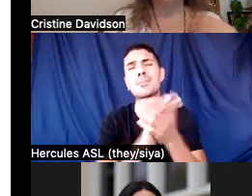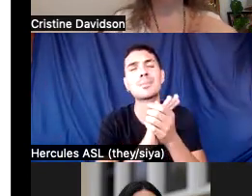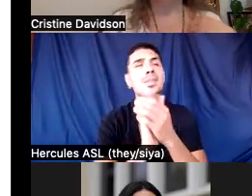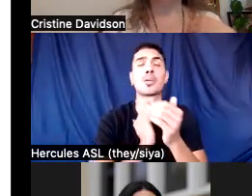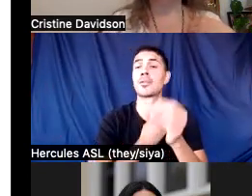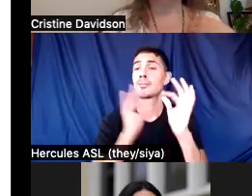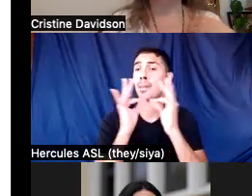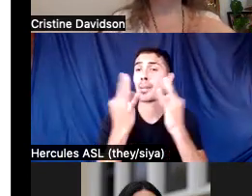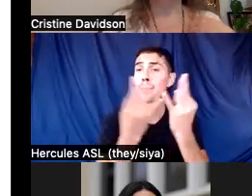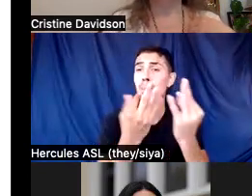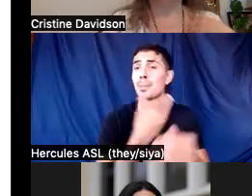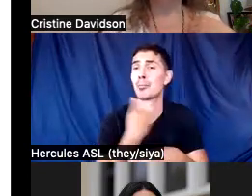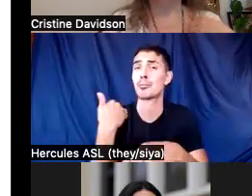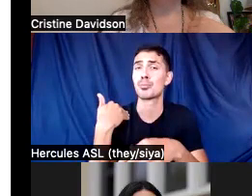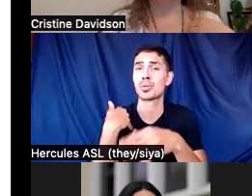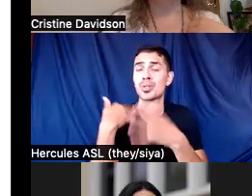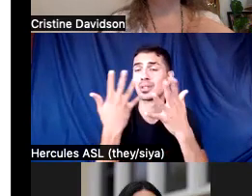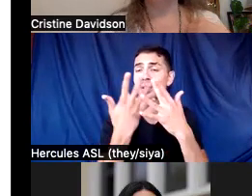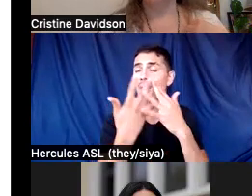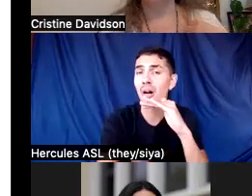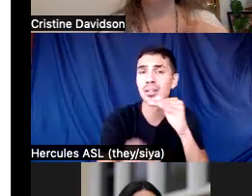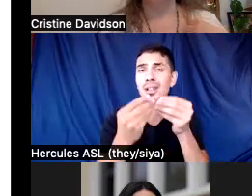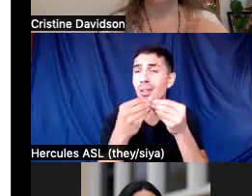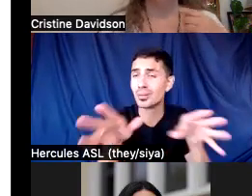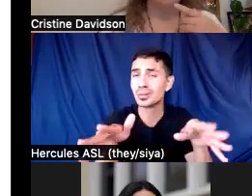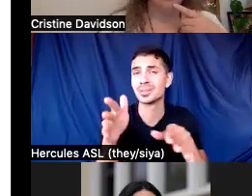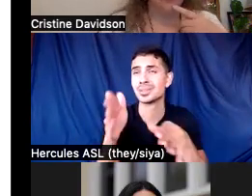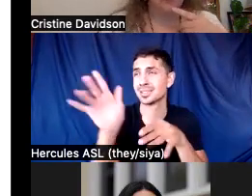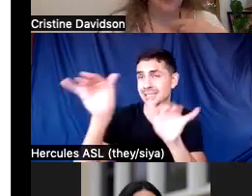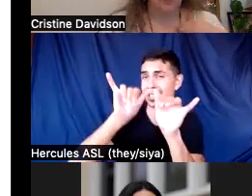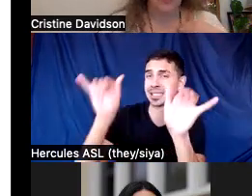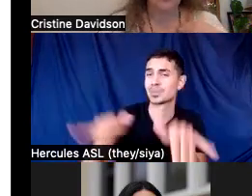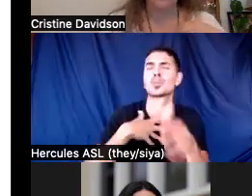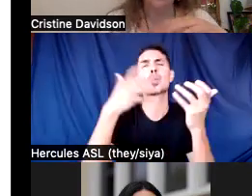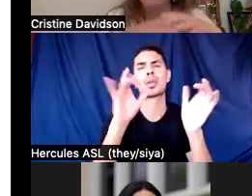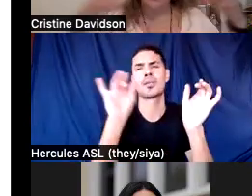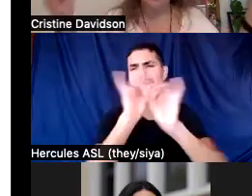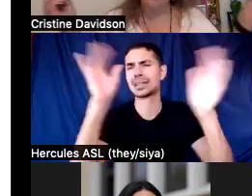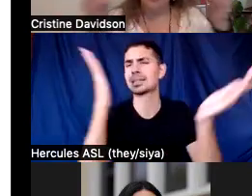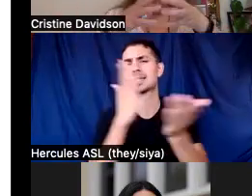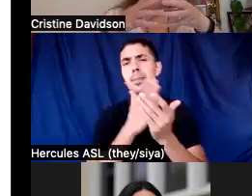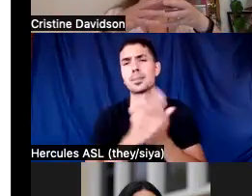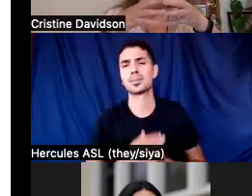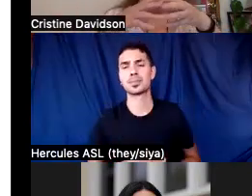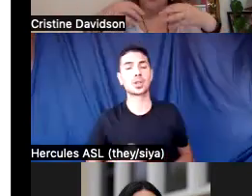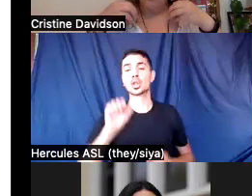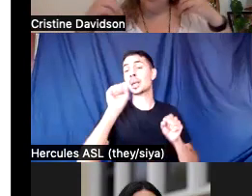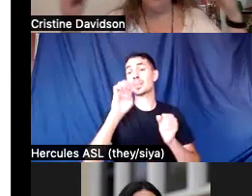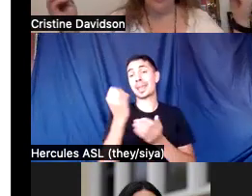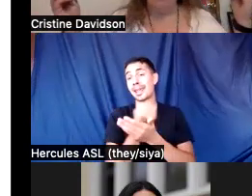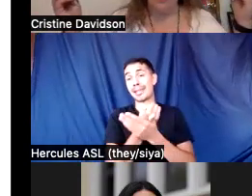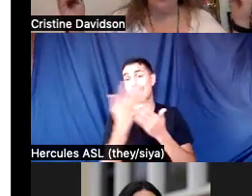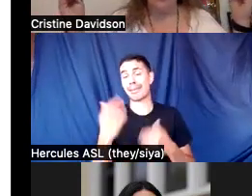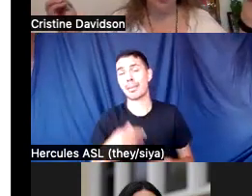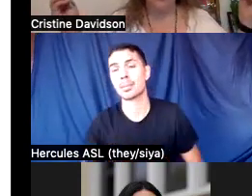members to the system. Maybe we just want the violence to stop, right? So it could be anything. And our role